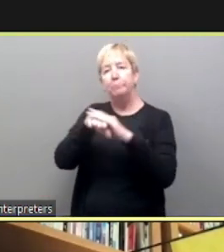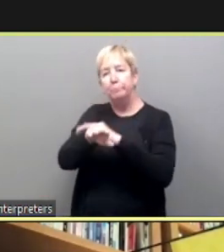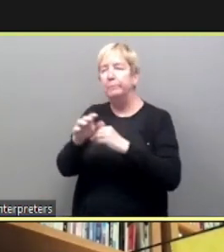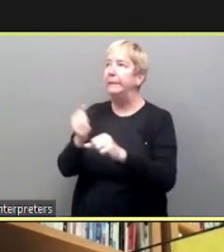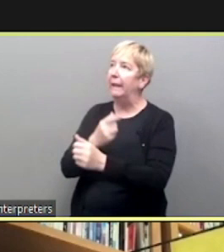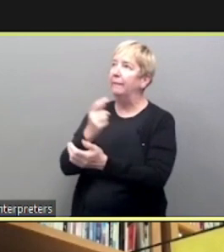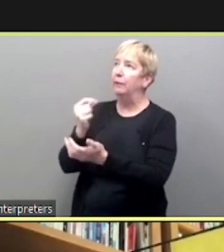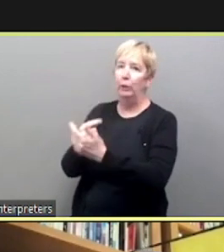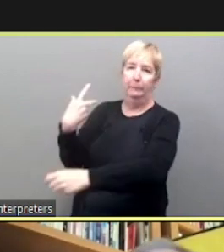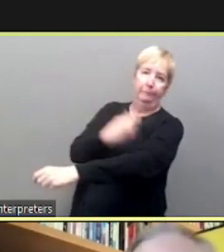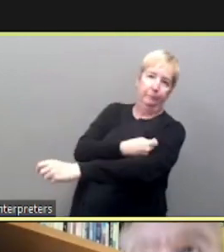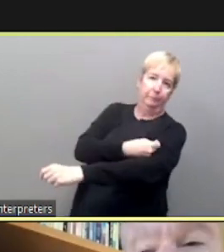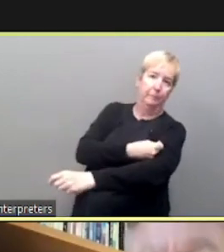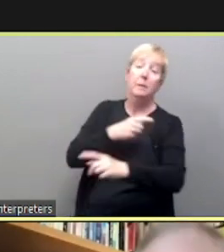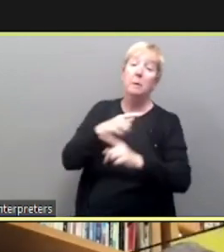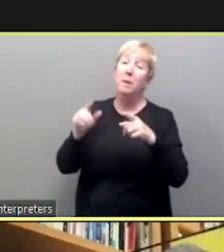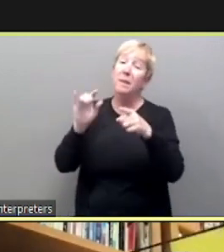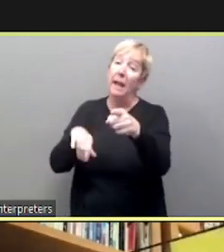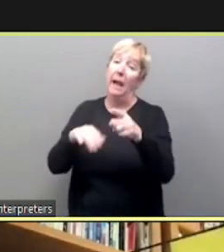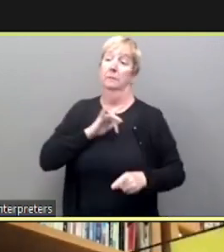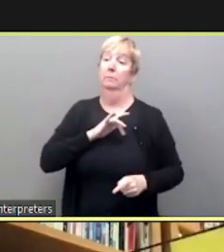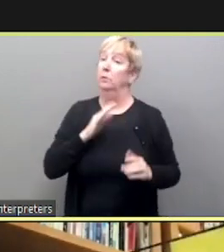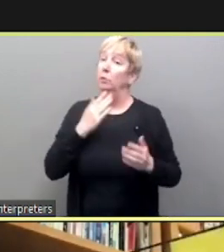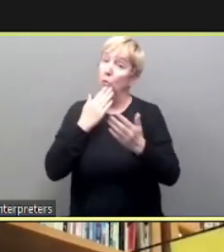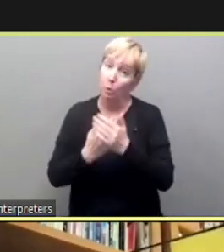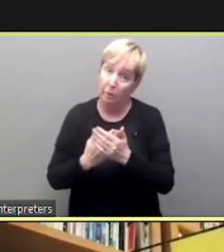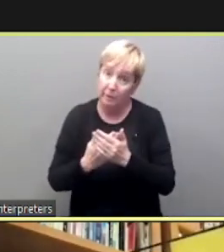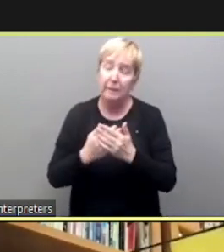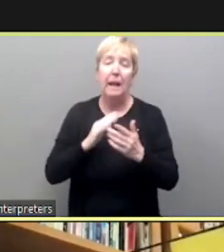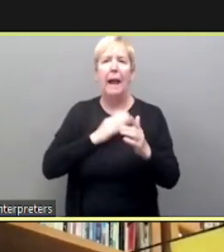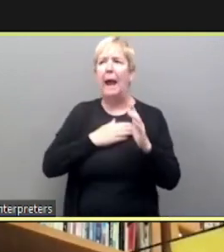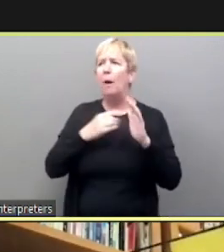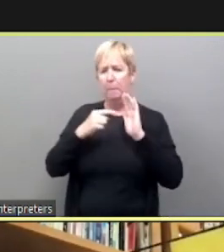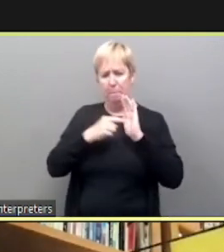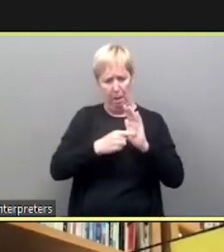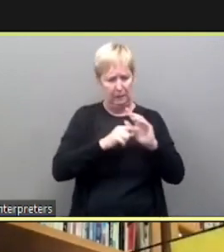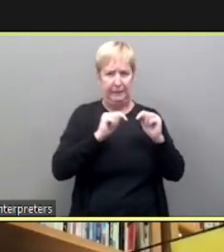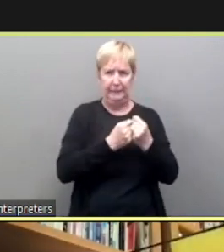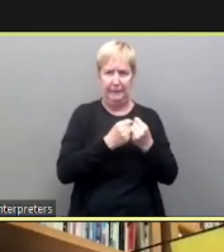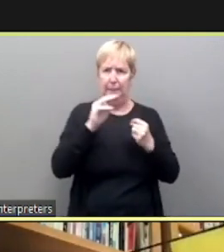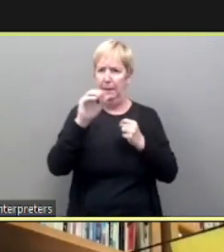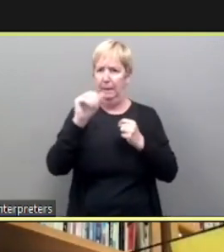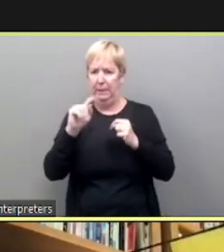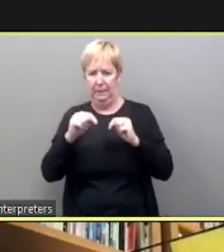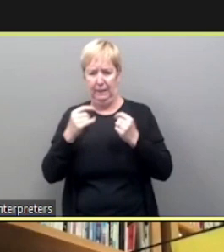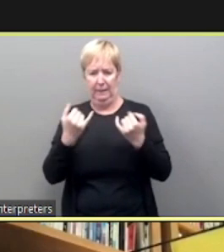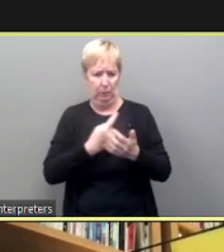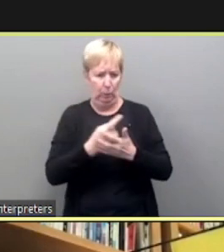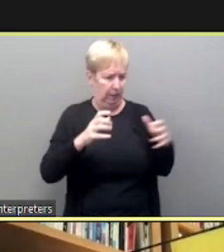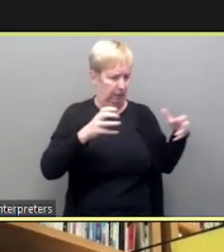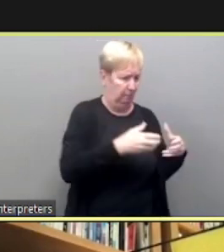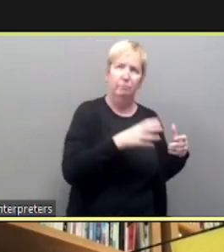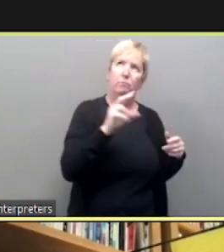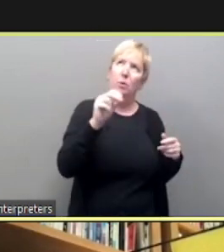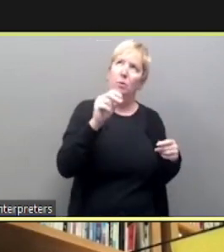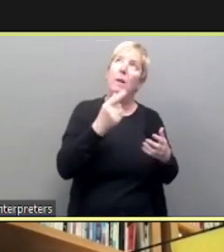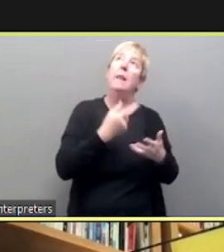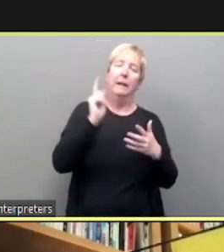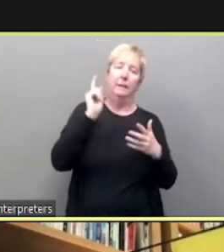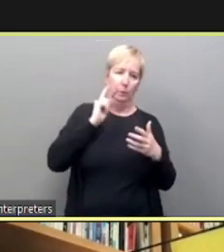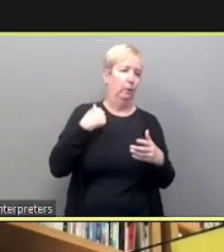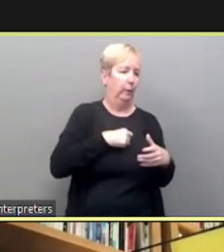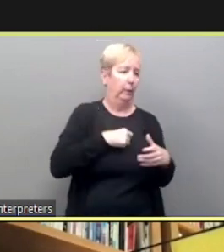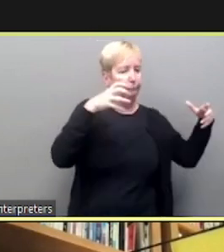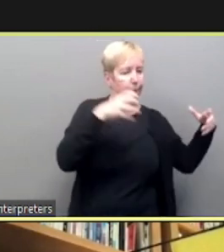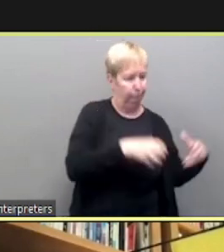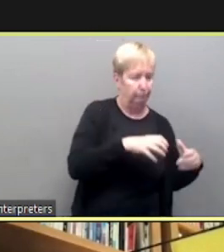But this is a success story. And in our modeling team last week, Los Alamos National Labs